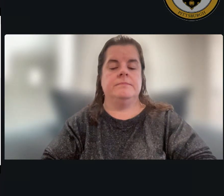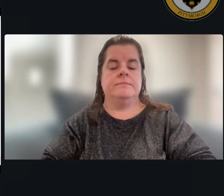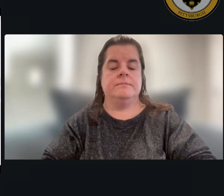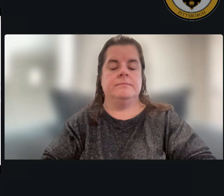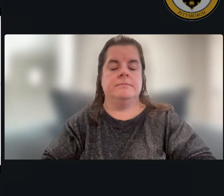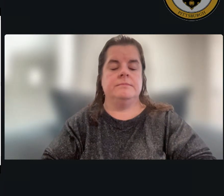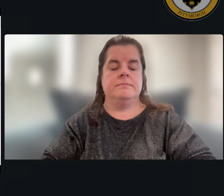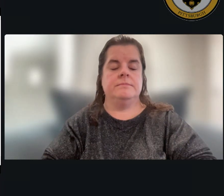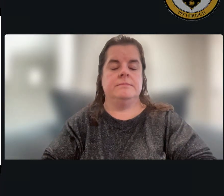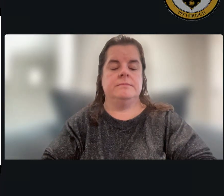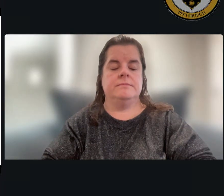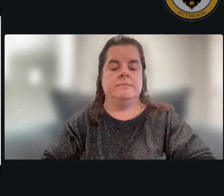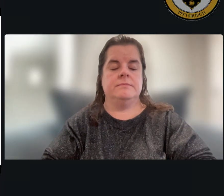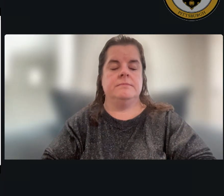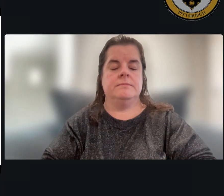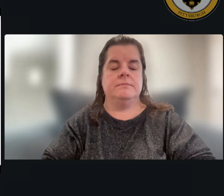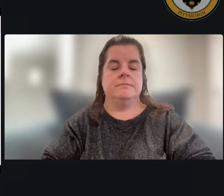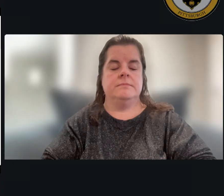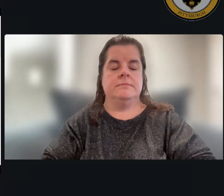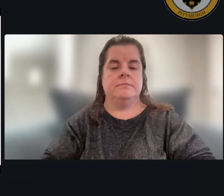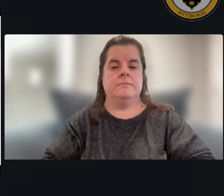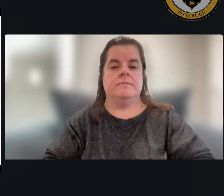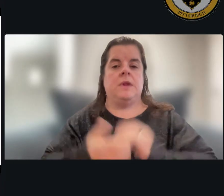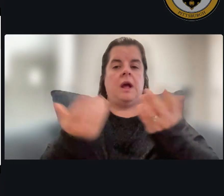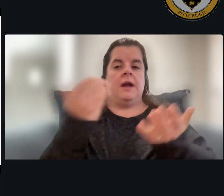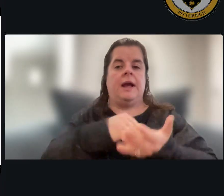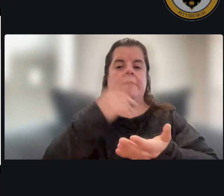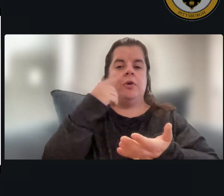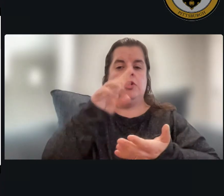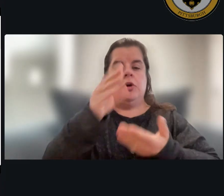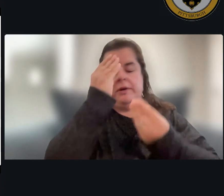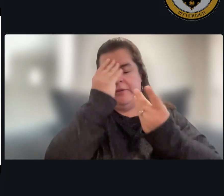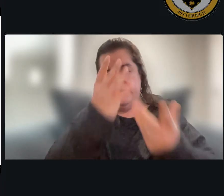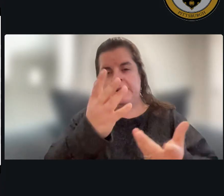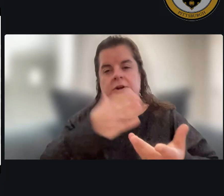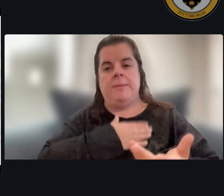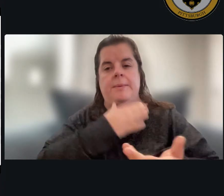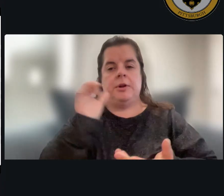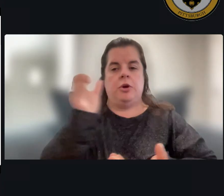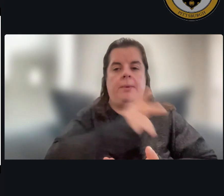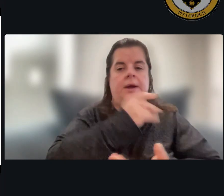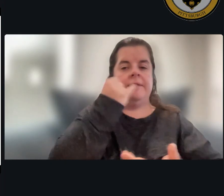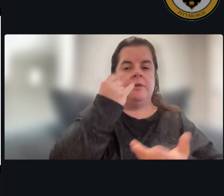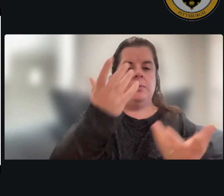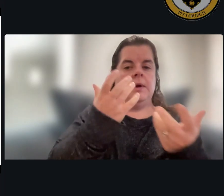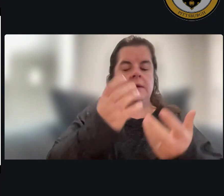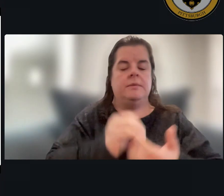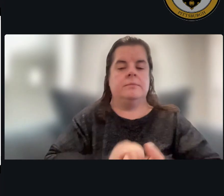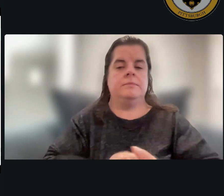This slide as well, which again is included for your reference, and I'm happy to return to.